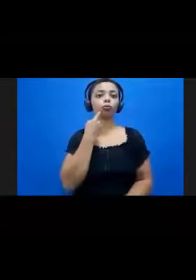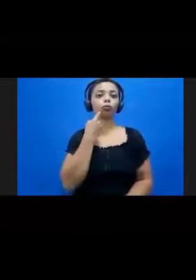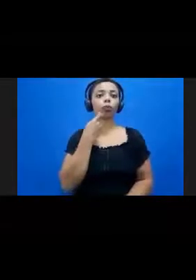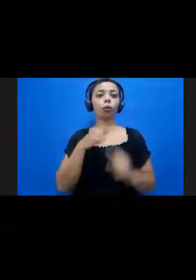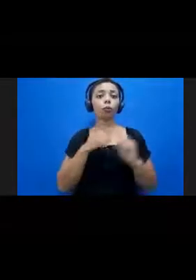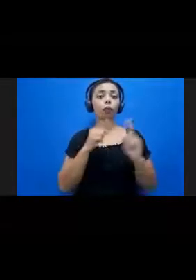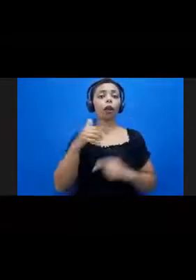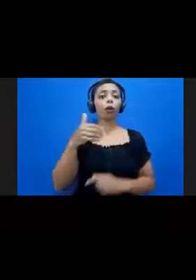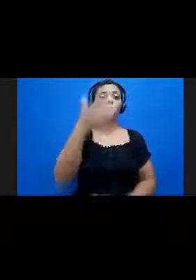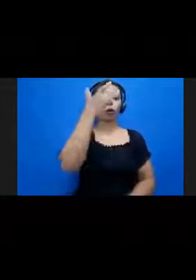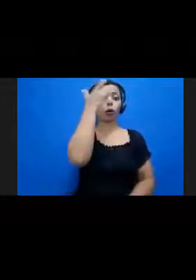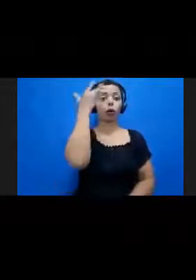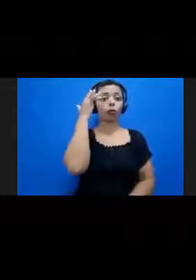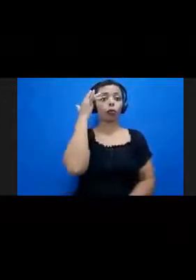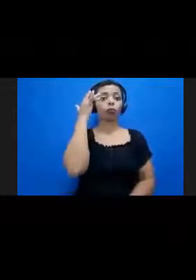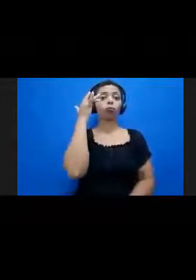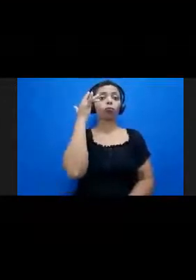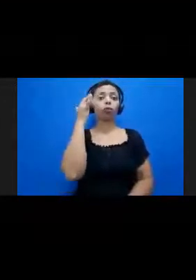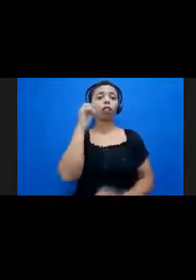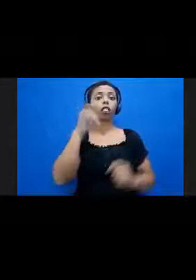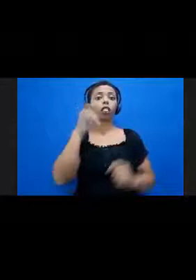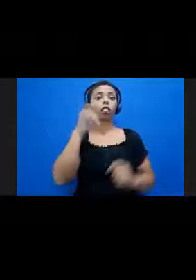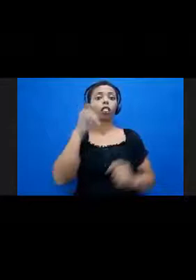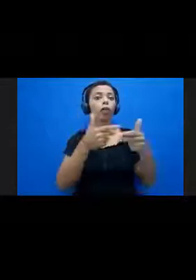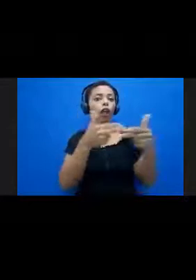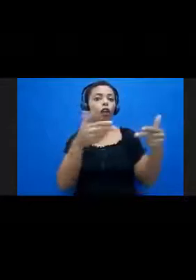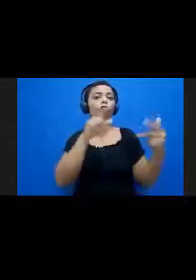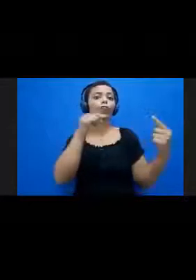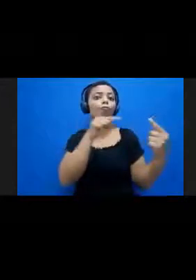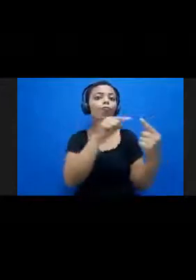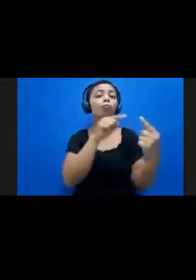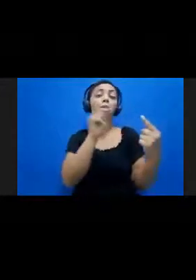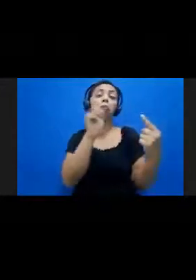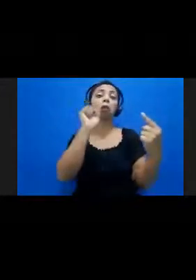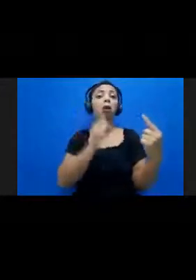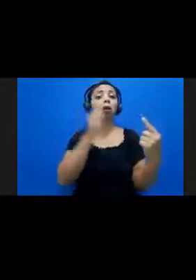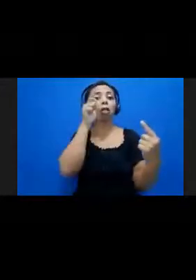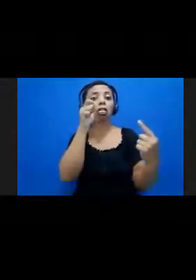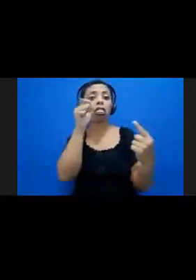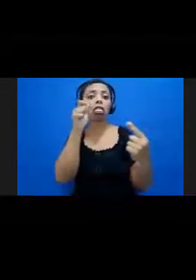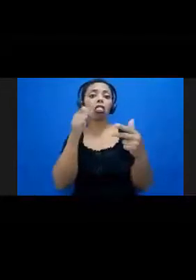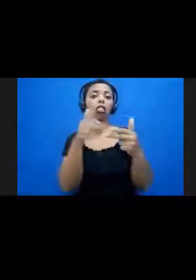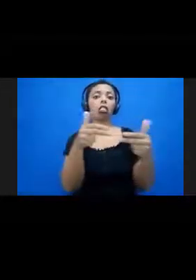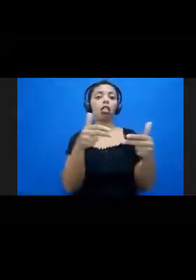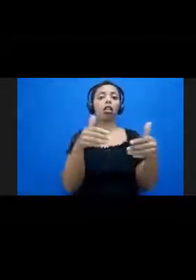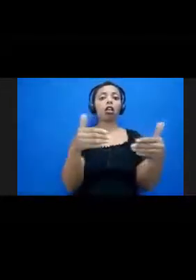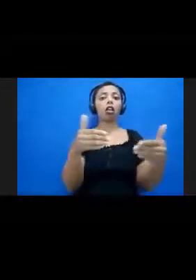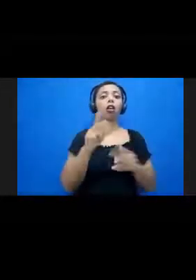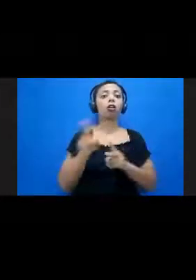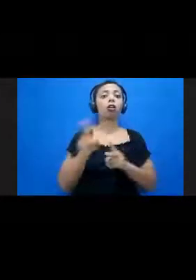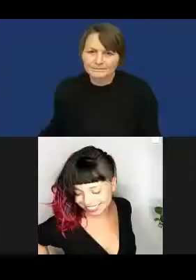sort of basic question types and then some objects of interest. So the user might, as an example, say, where is my phone